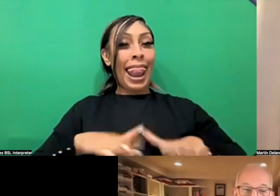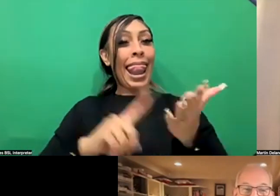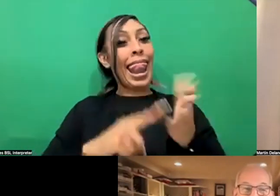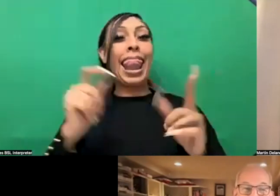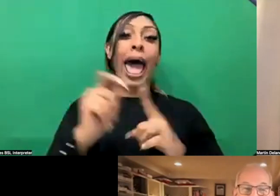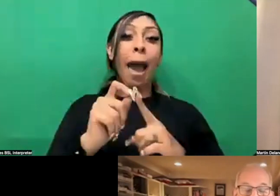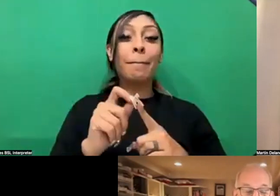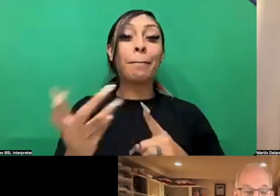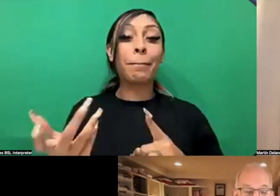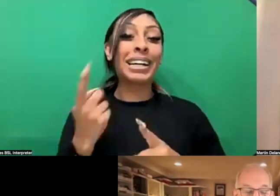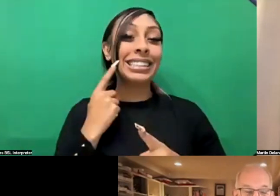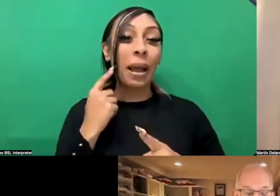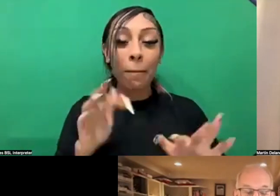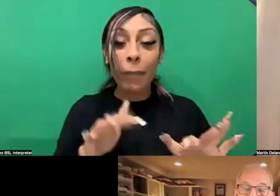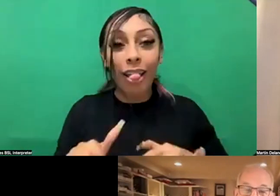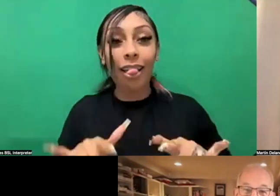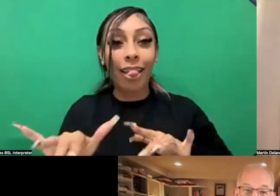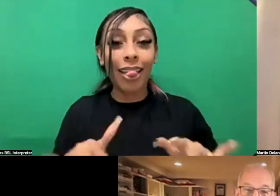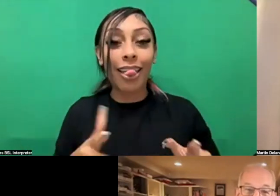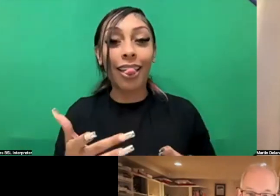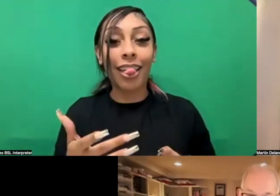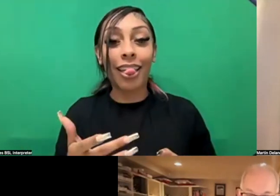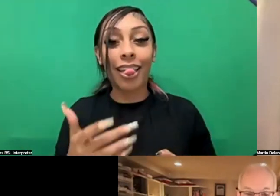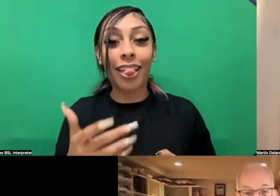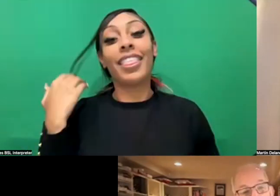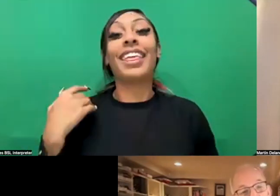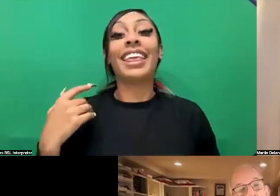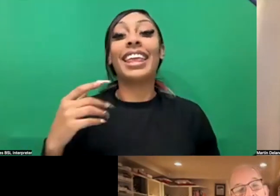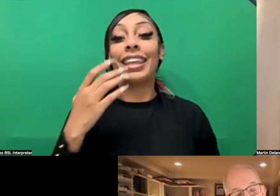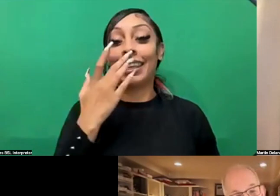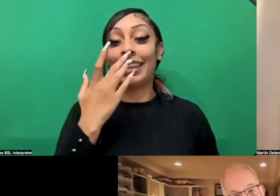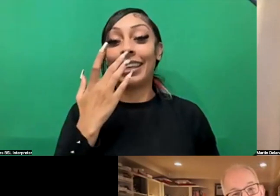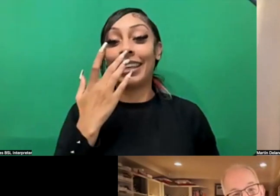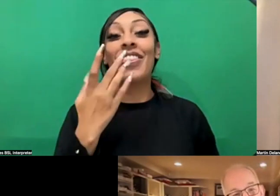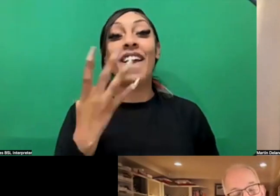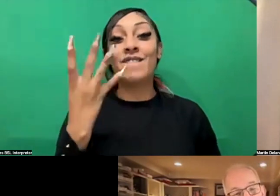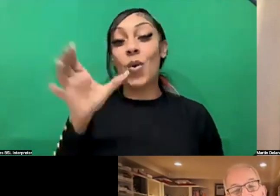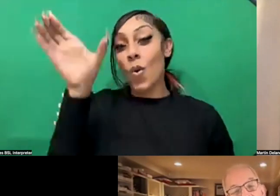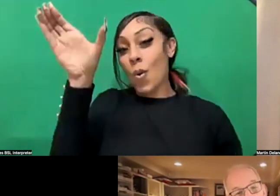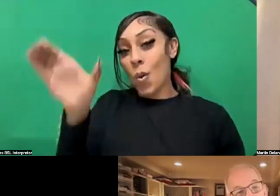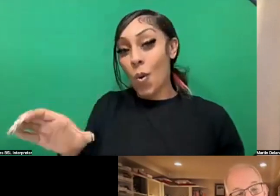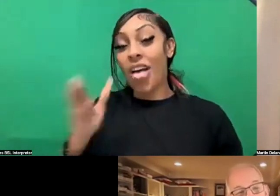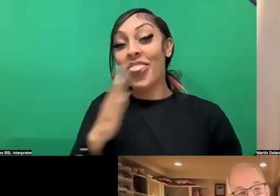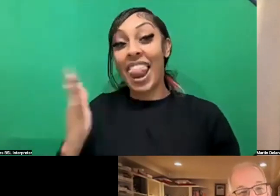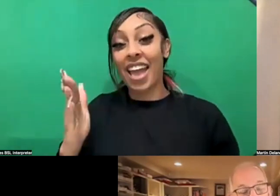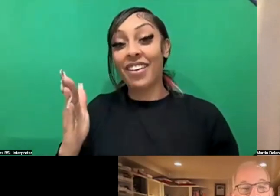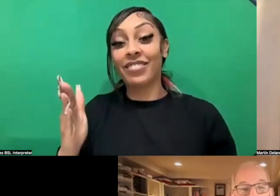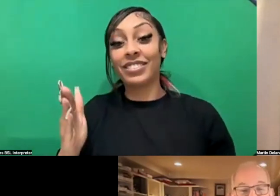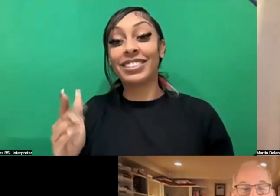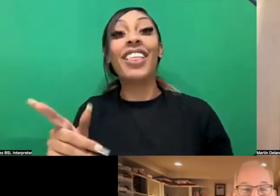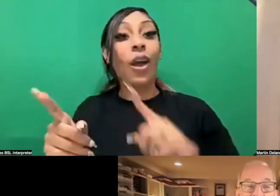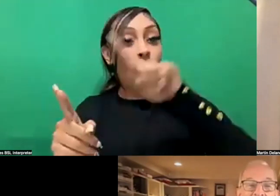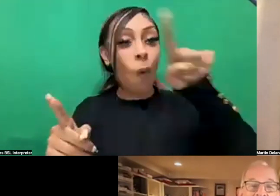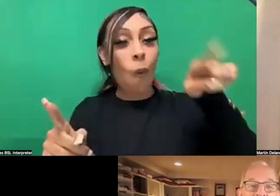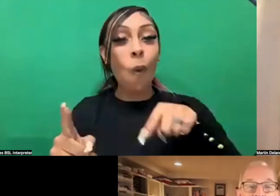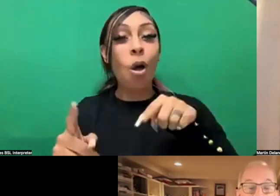pads fit very nicely on the left side of this, and all the other controls on the display fit very nicely on the right side